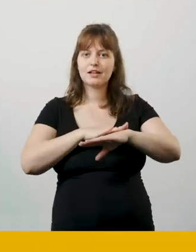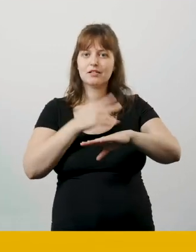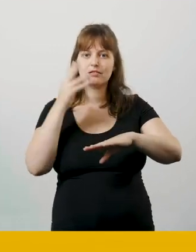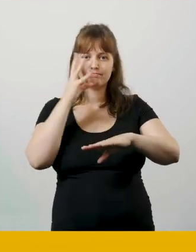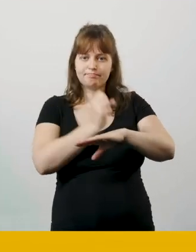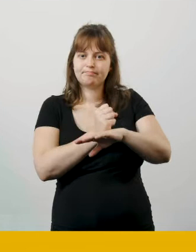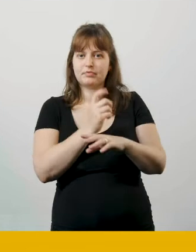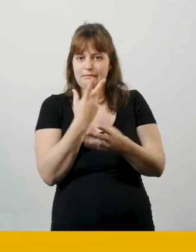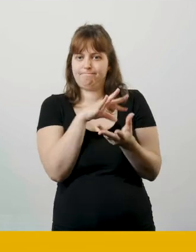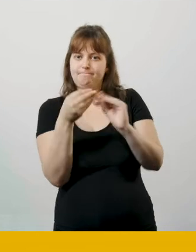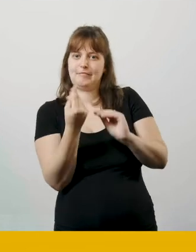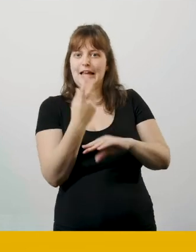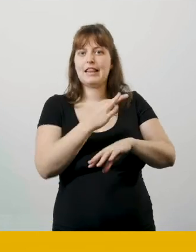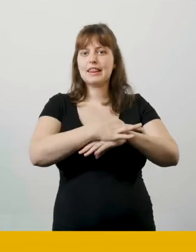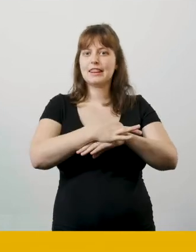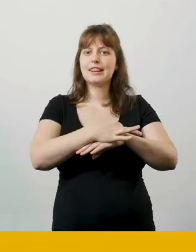vision.